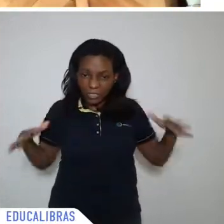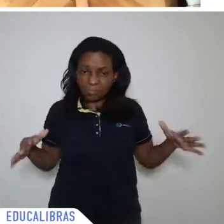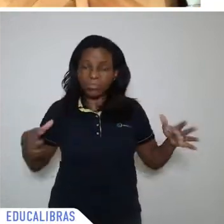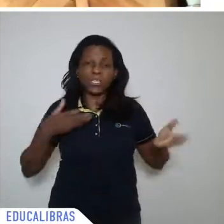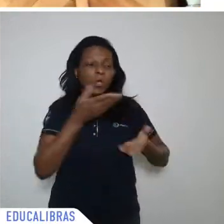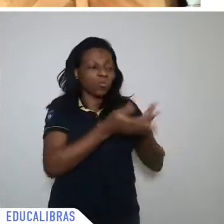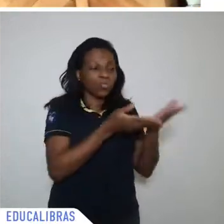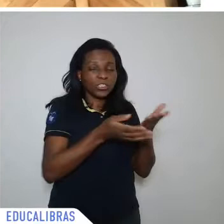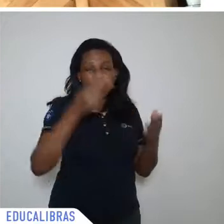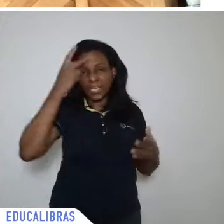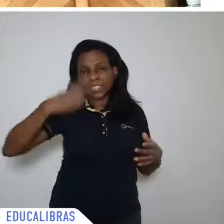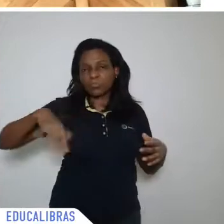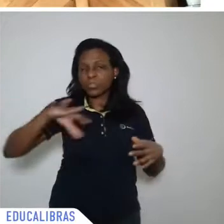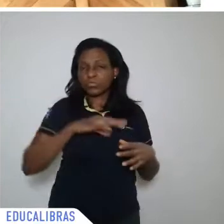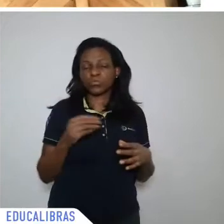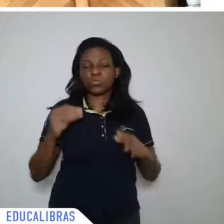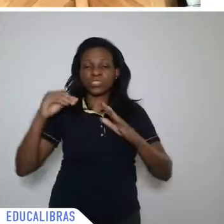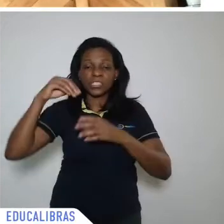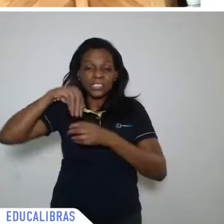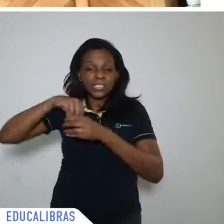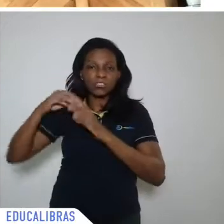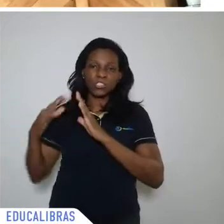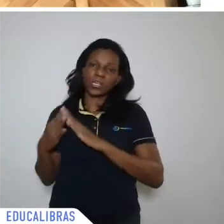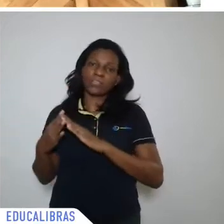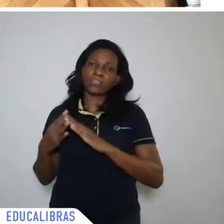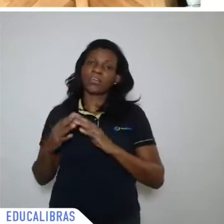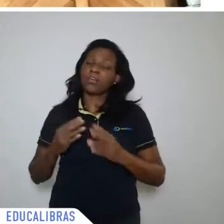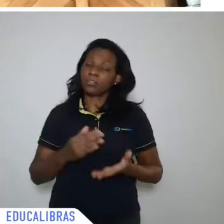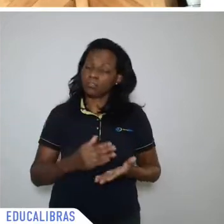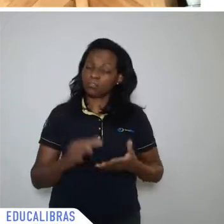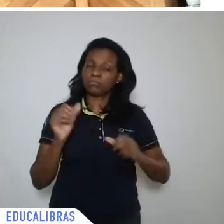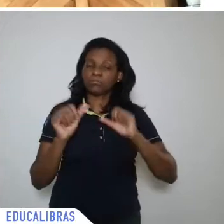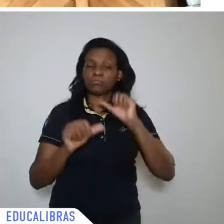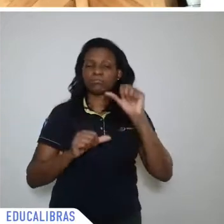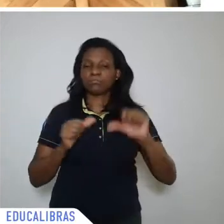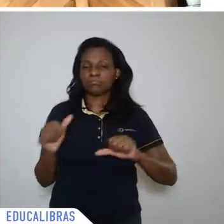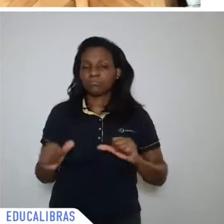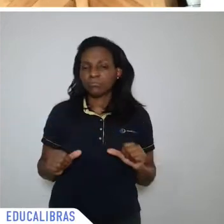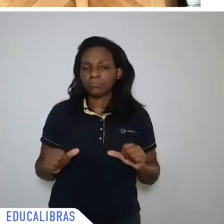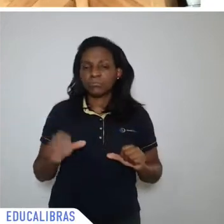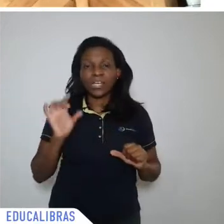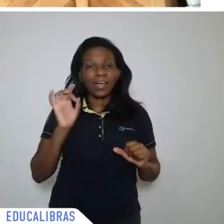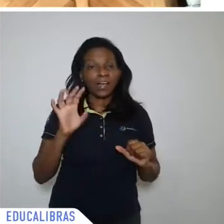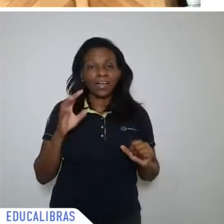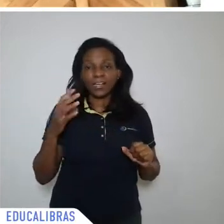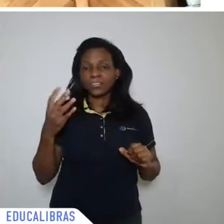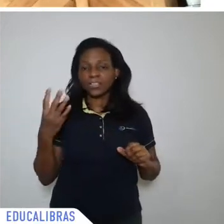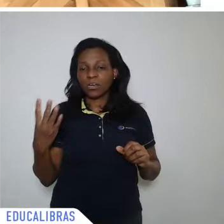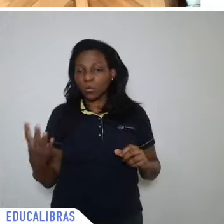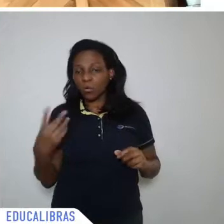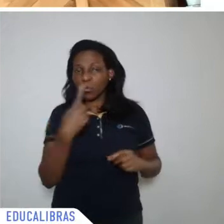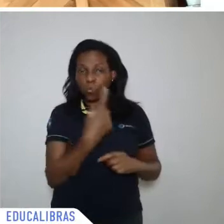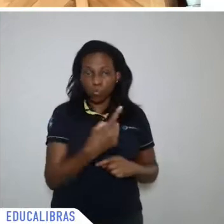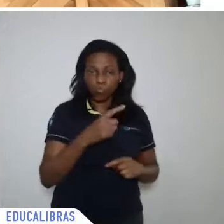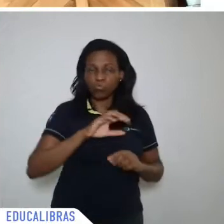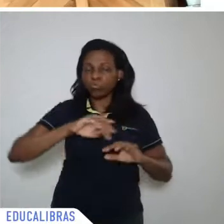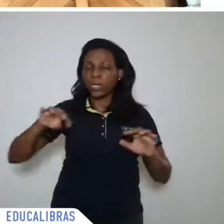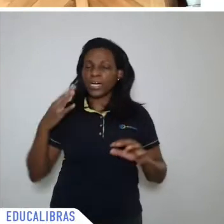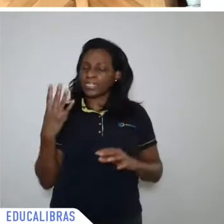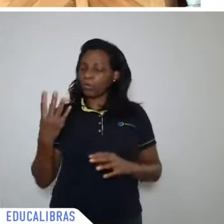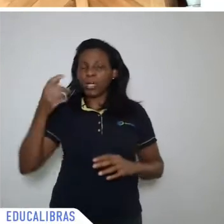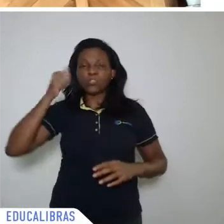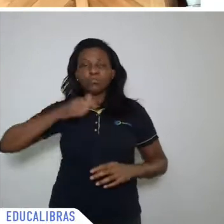of survival of those who were affected. And then when we look at this like this, things change.